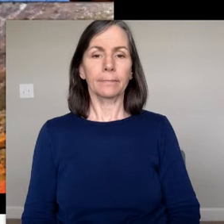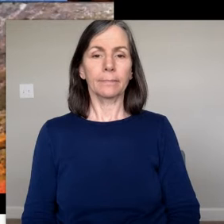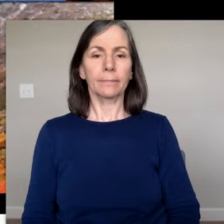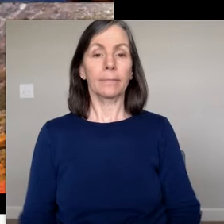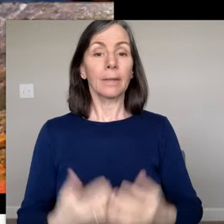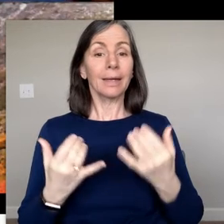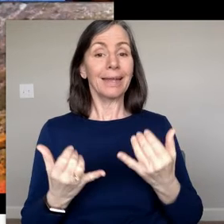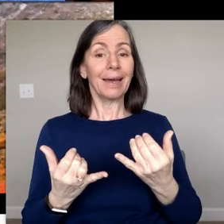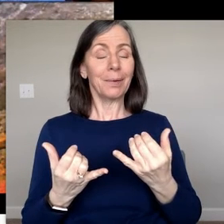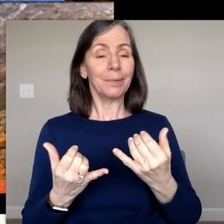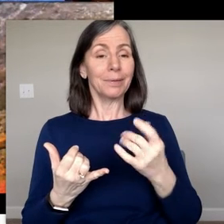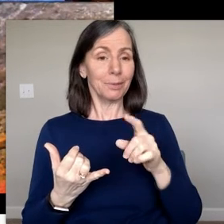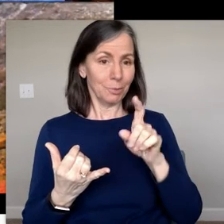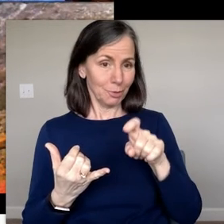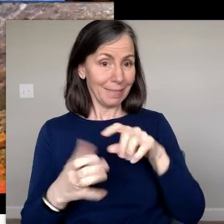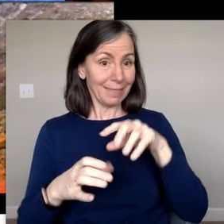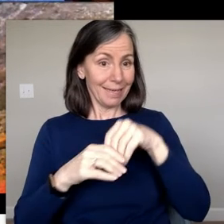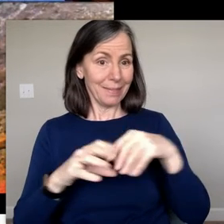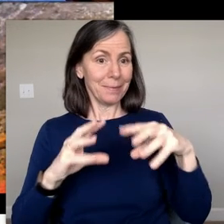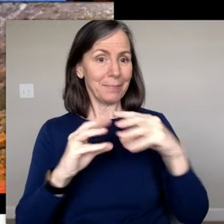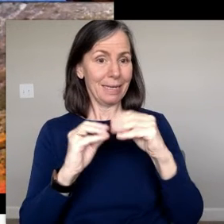Now you should be in the meeting.